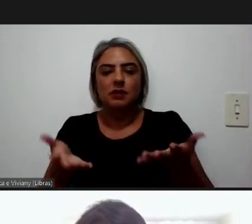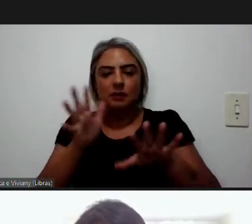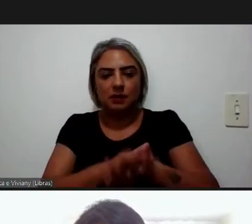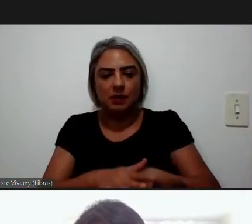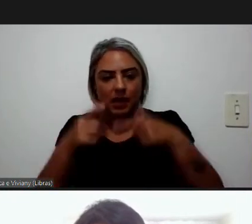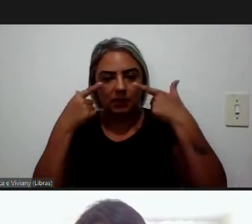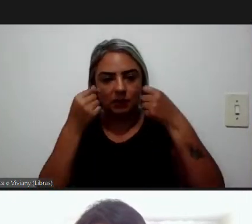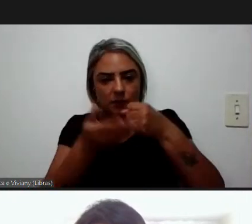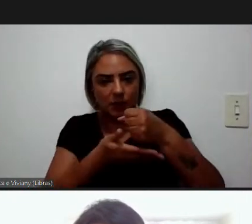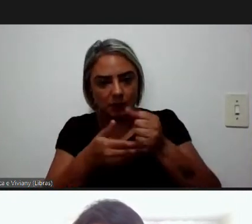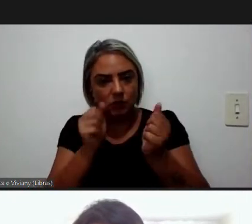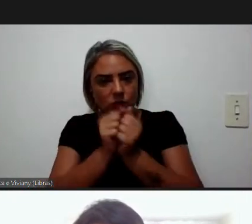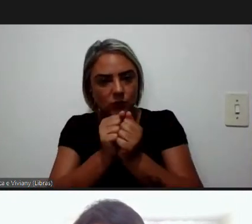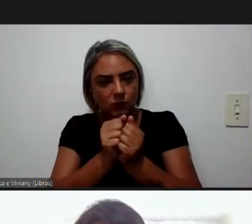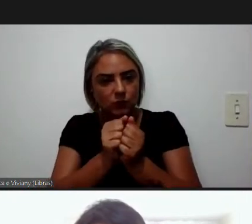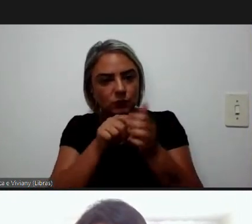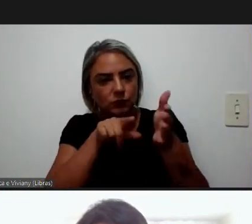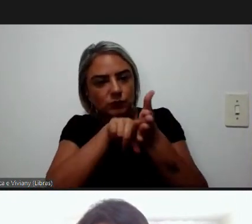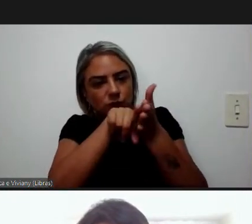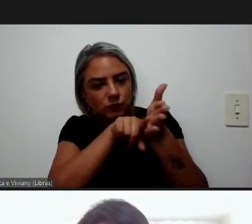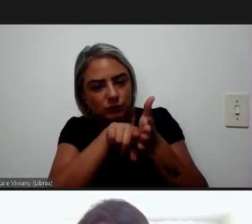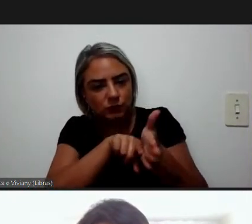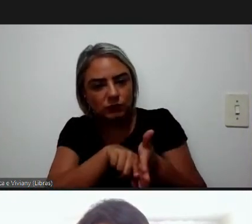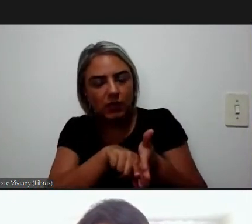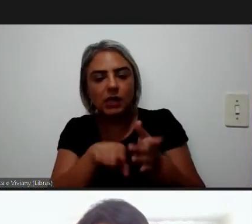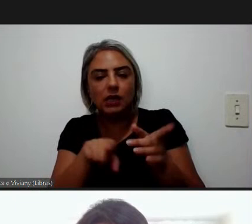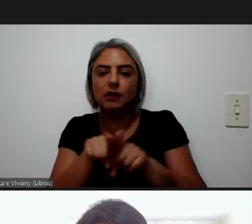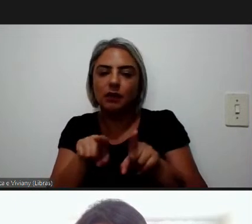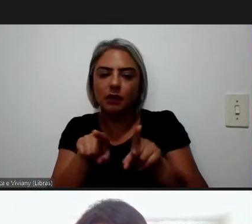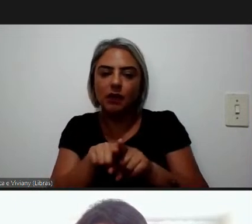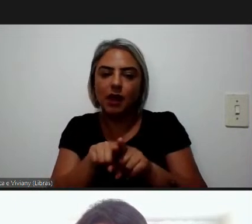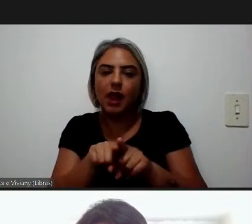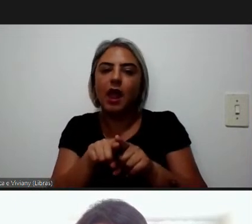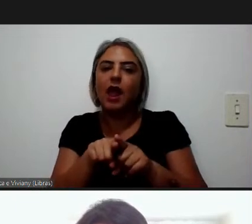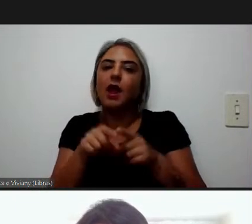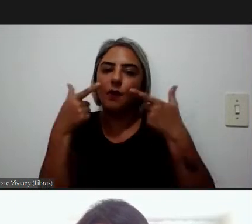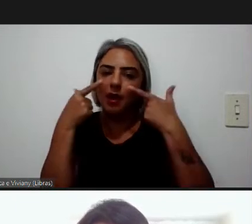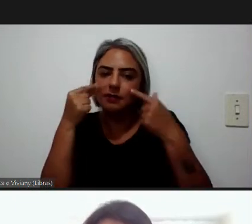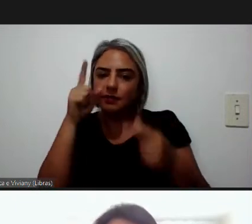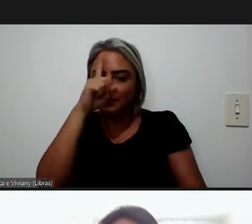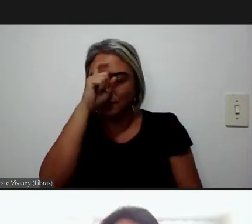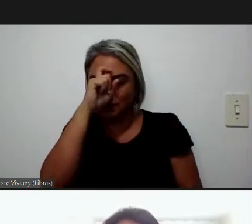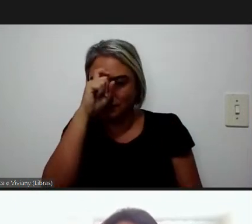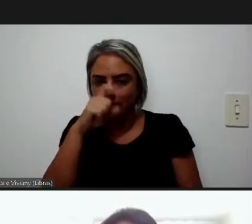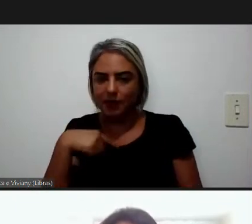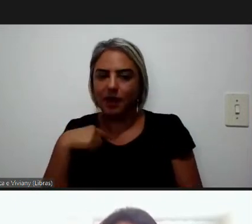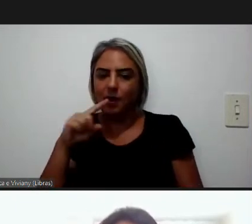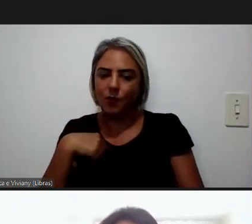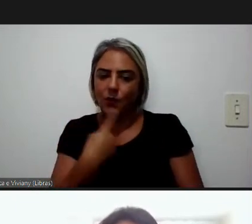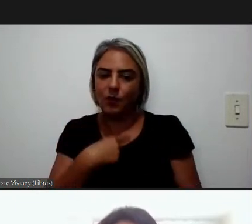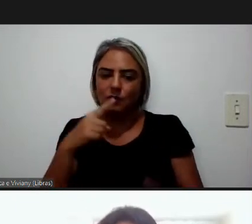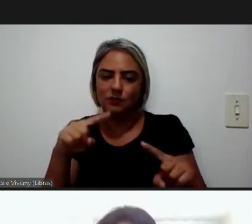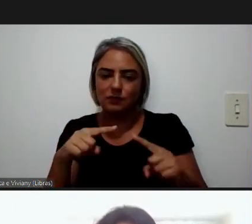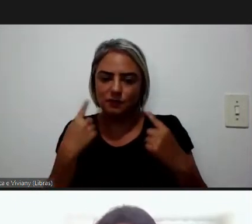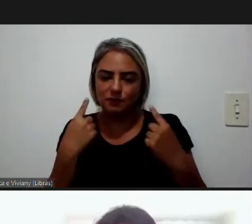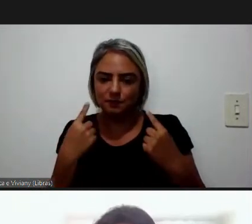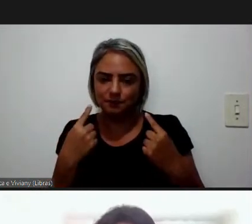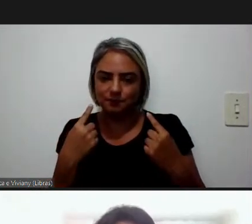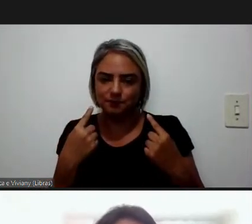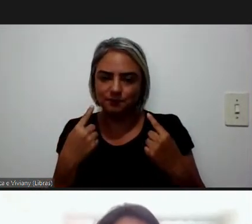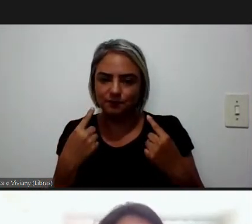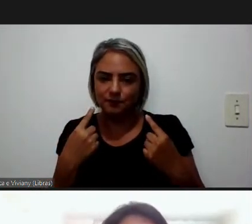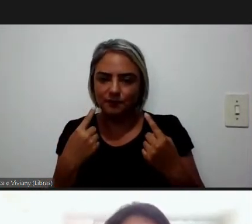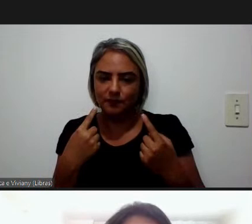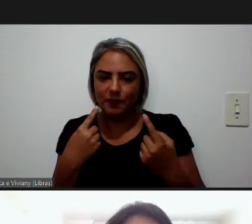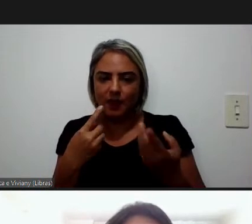the model, because we divide in primary care, hospitals, and